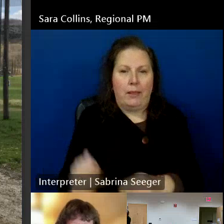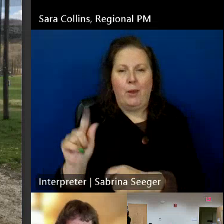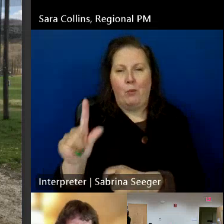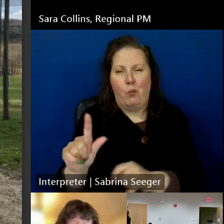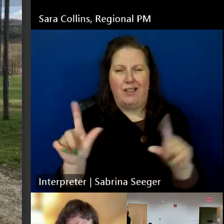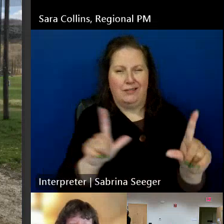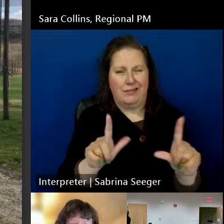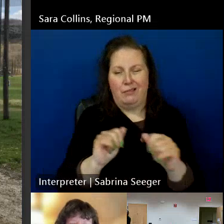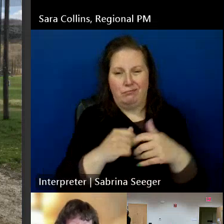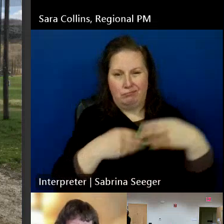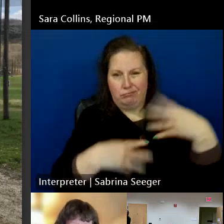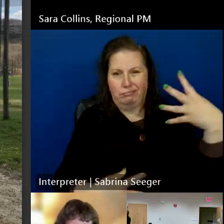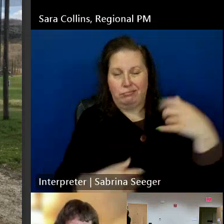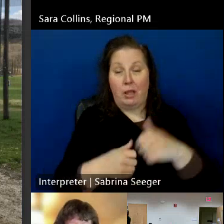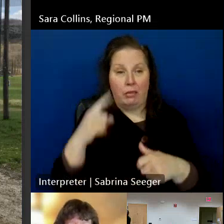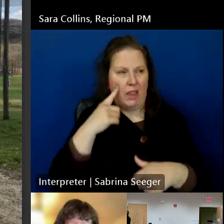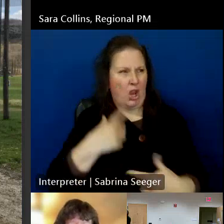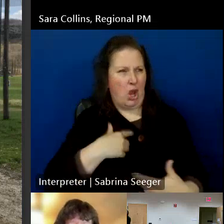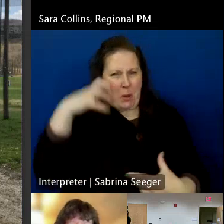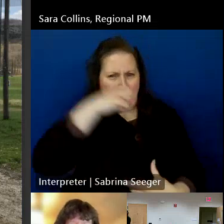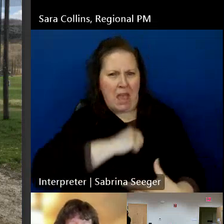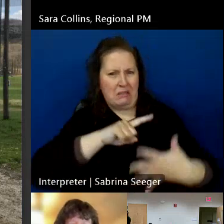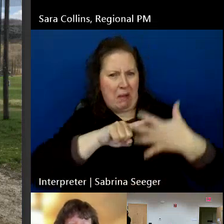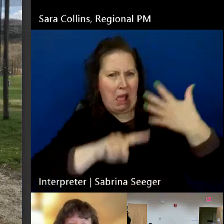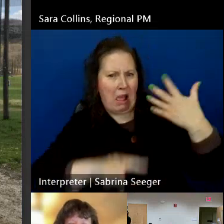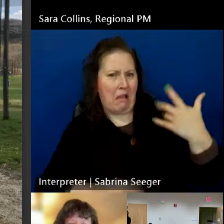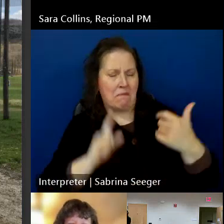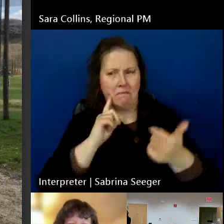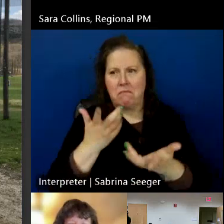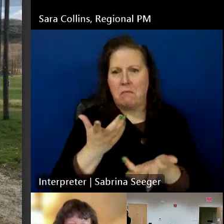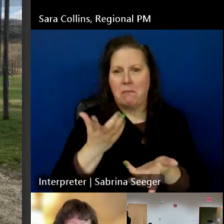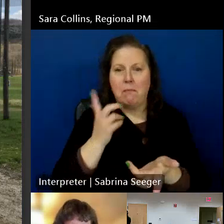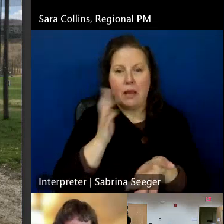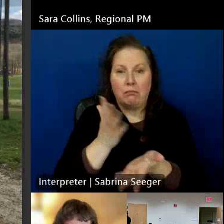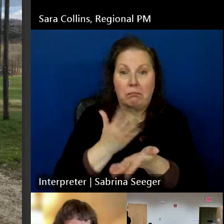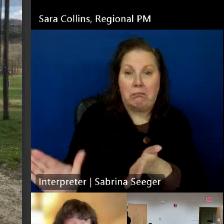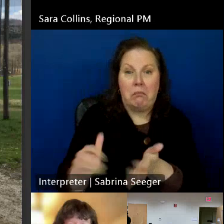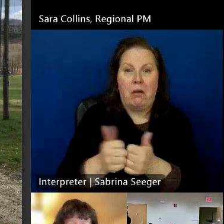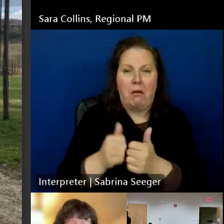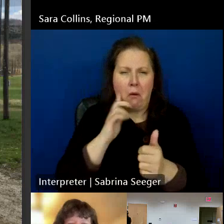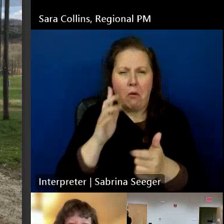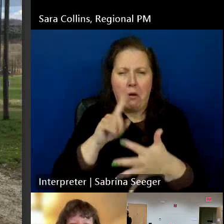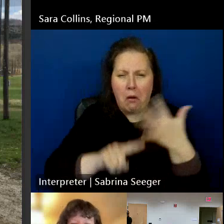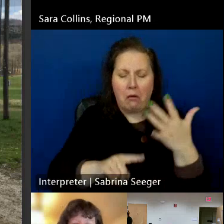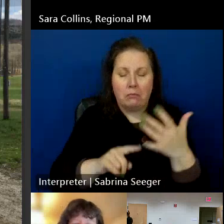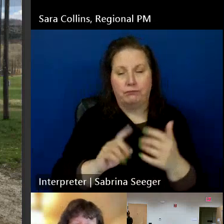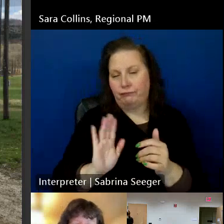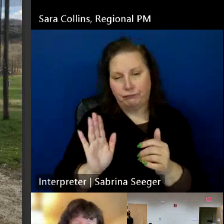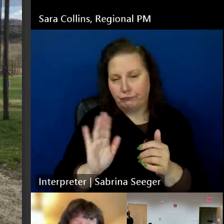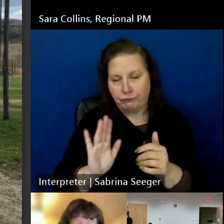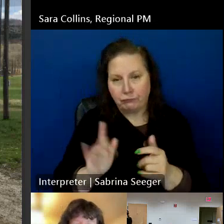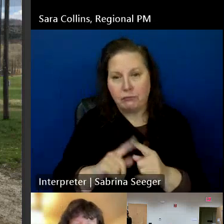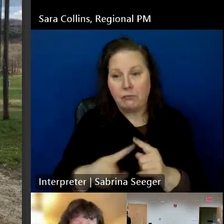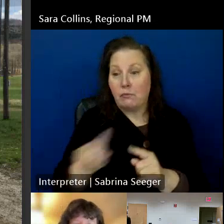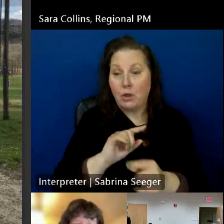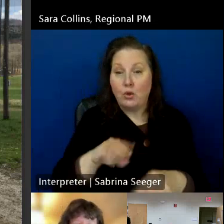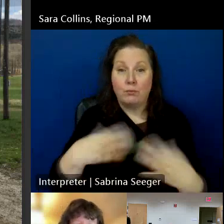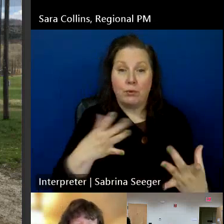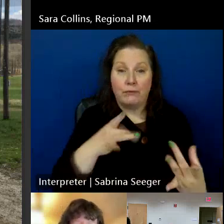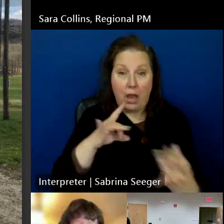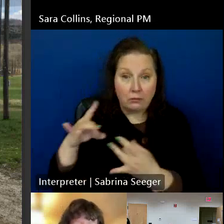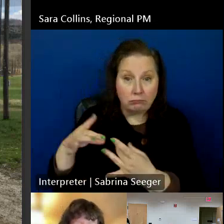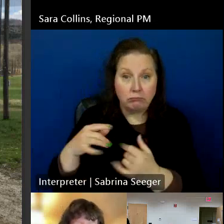deck, and so please don't take this to be exclusive or exhaustive of what's in the plan. I'm hoping that if you're providing comment,